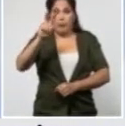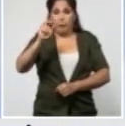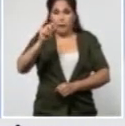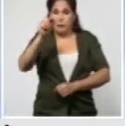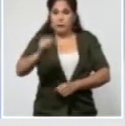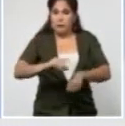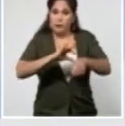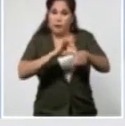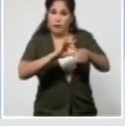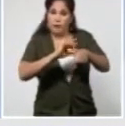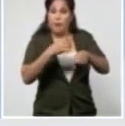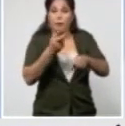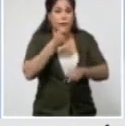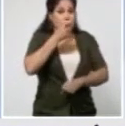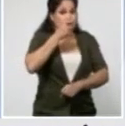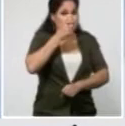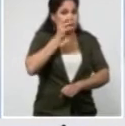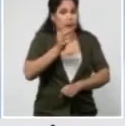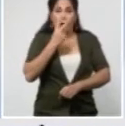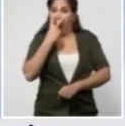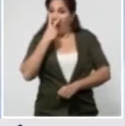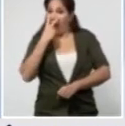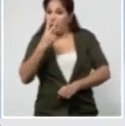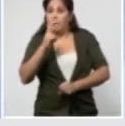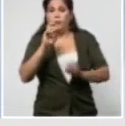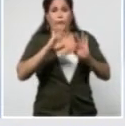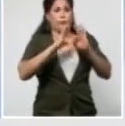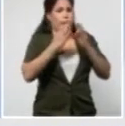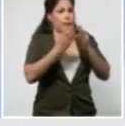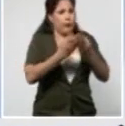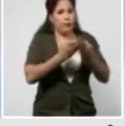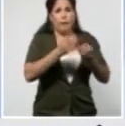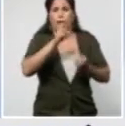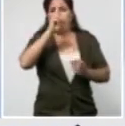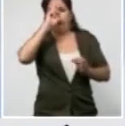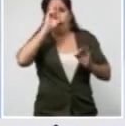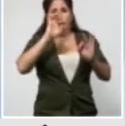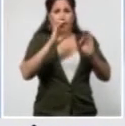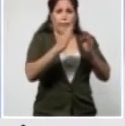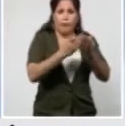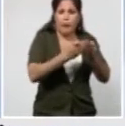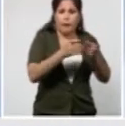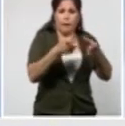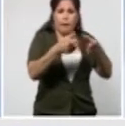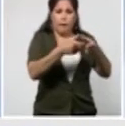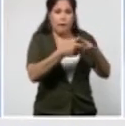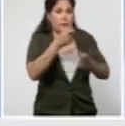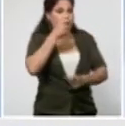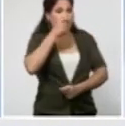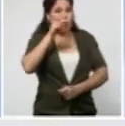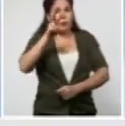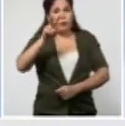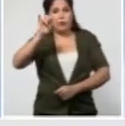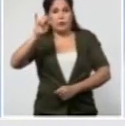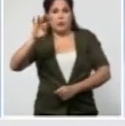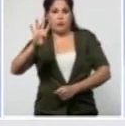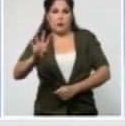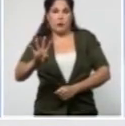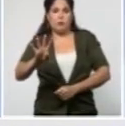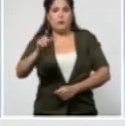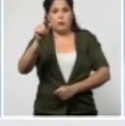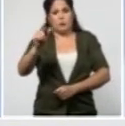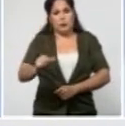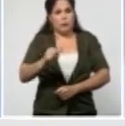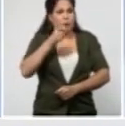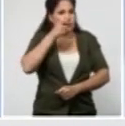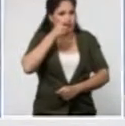vigilance, and in our primary healthcare system, our professionals observed